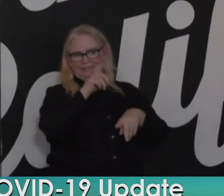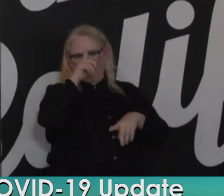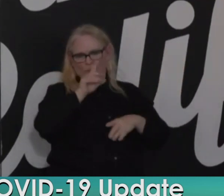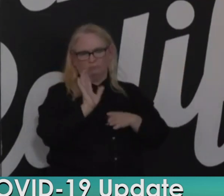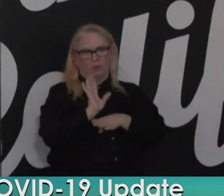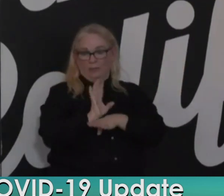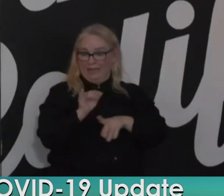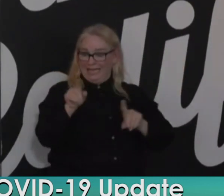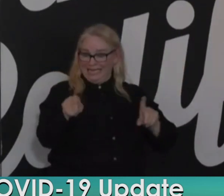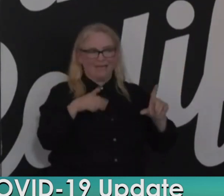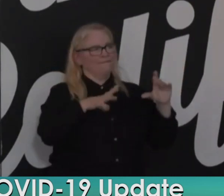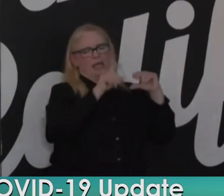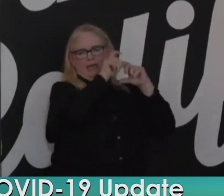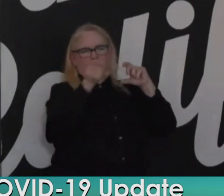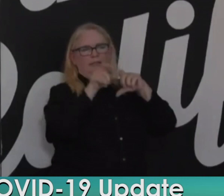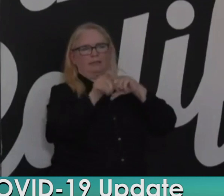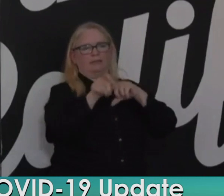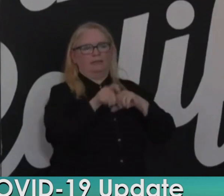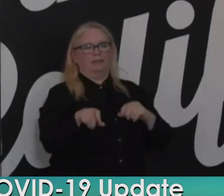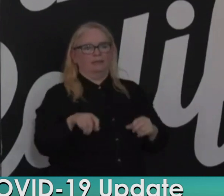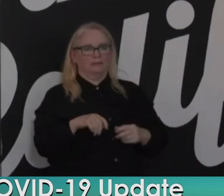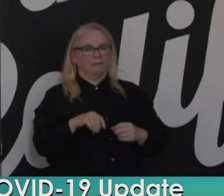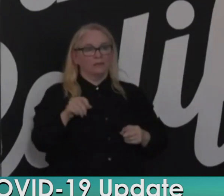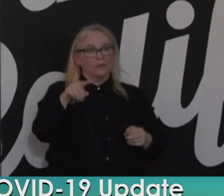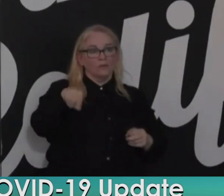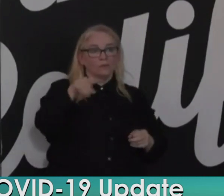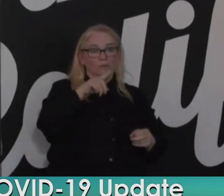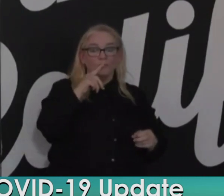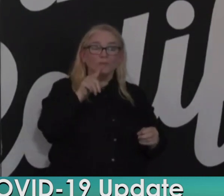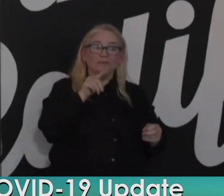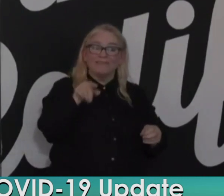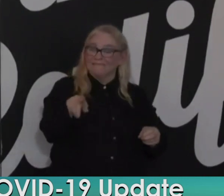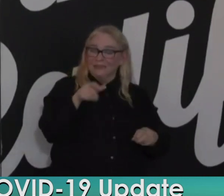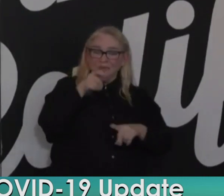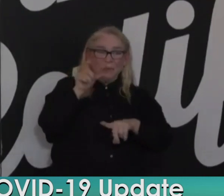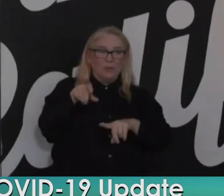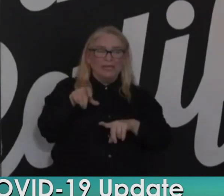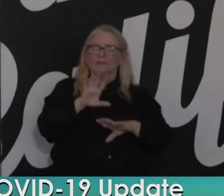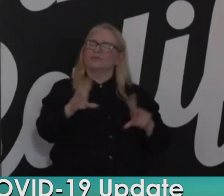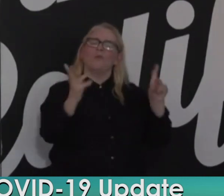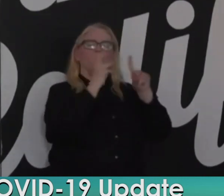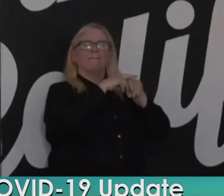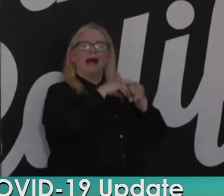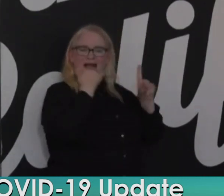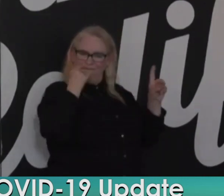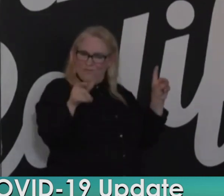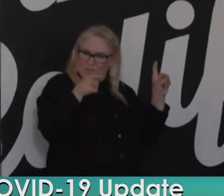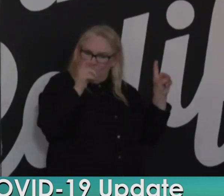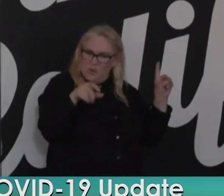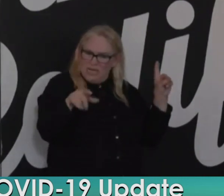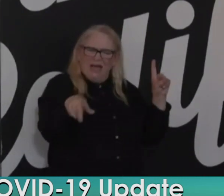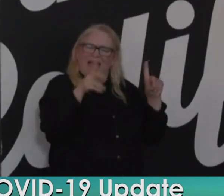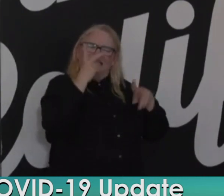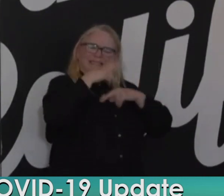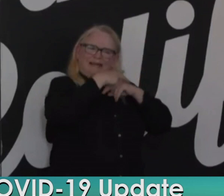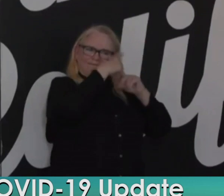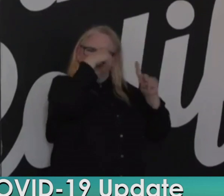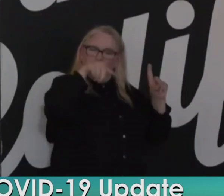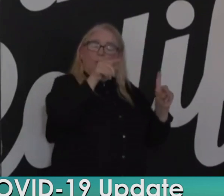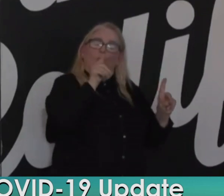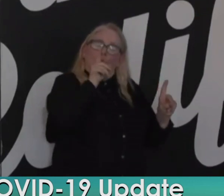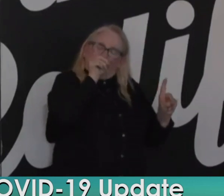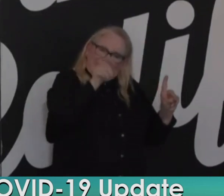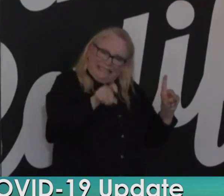down. Critical that people that don't need it don't take advantage of that program, and critical for companies that are very large